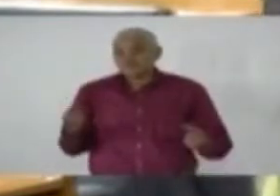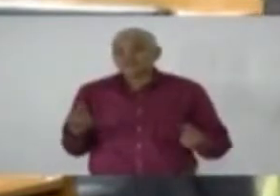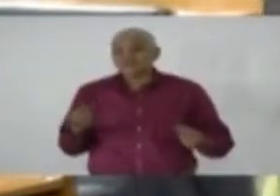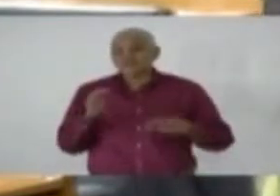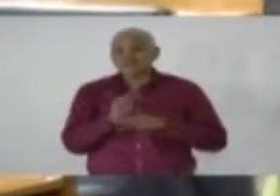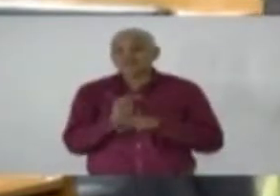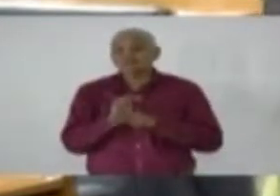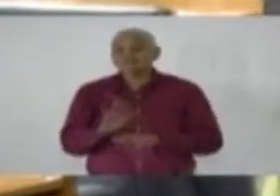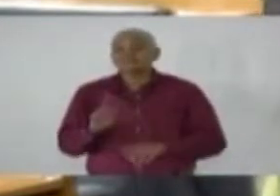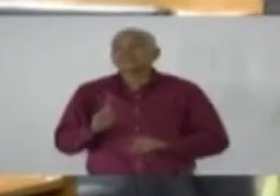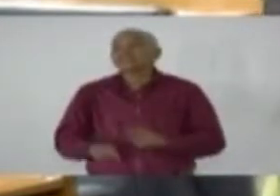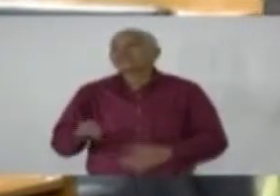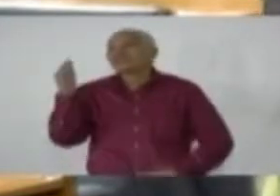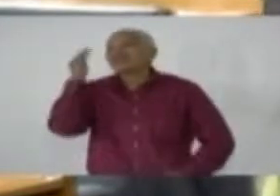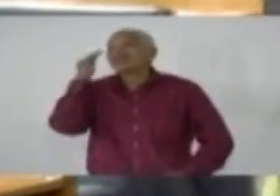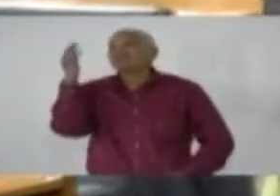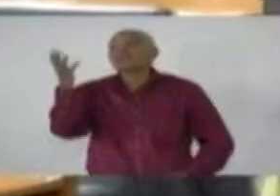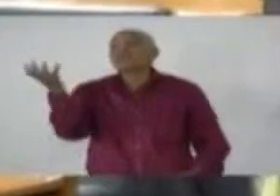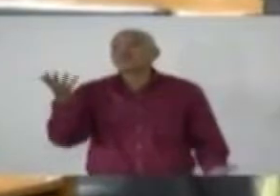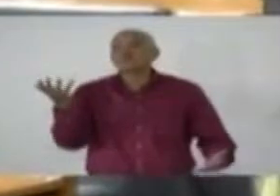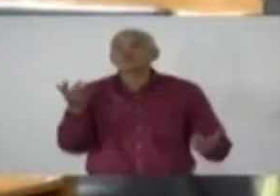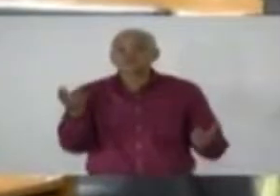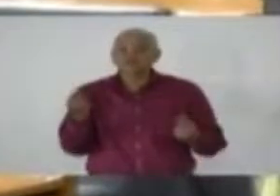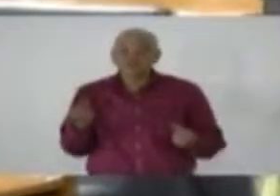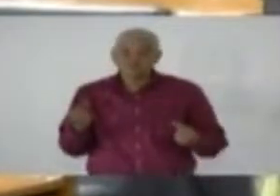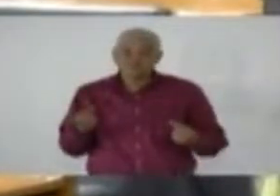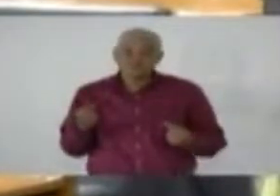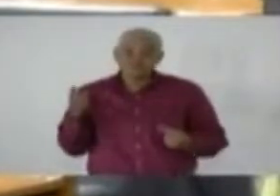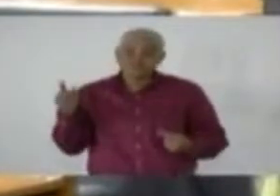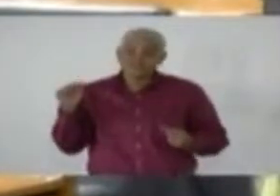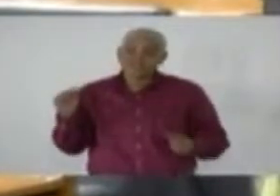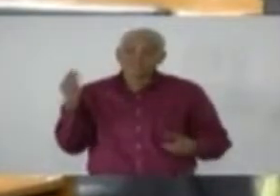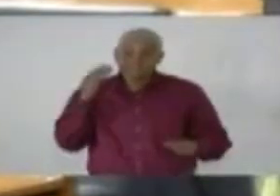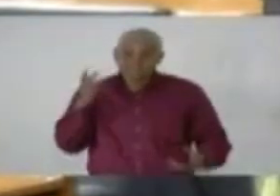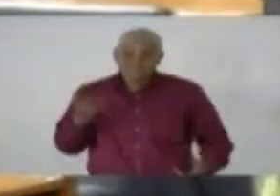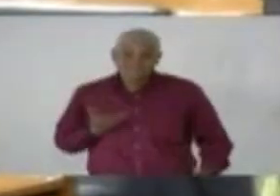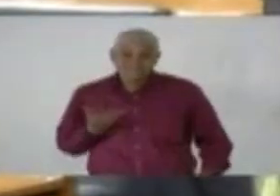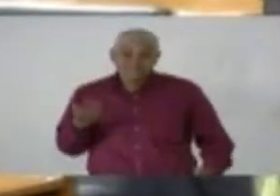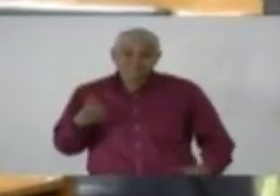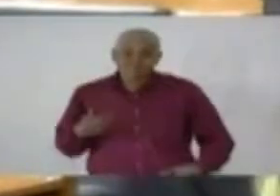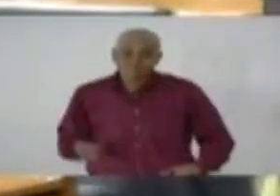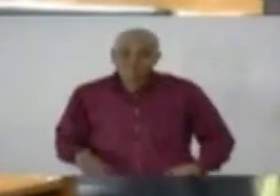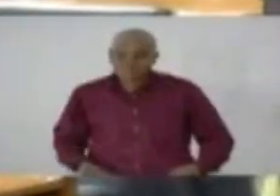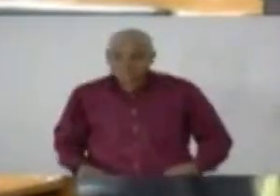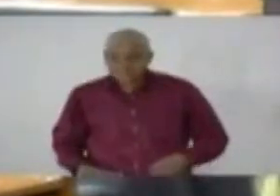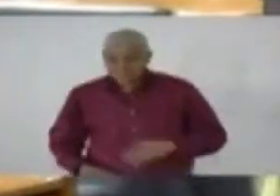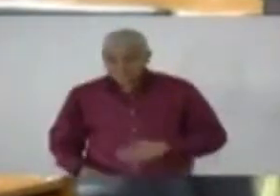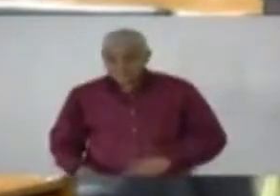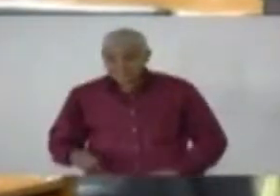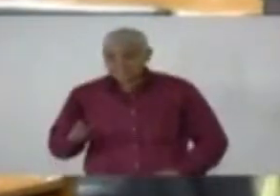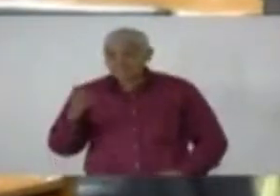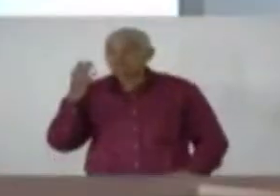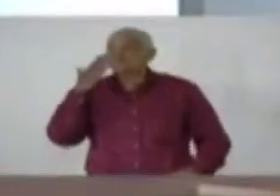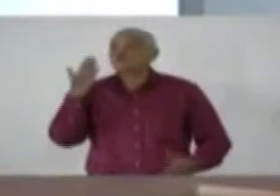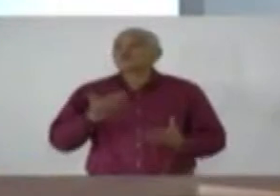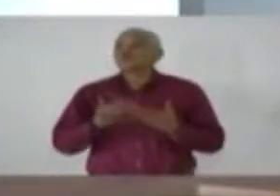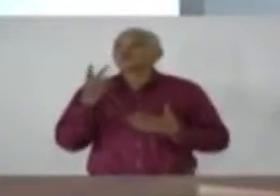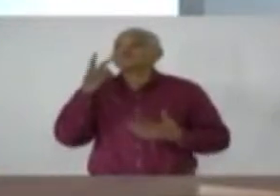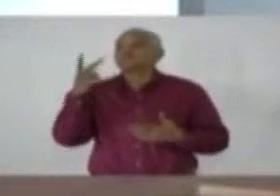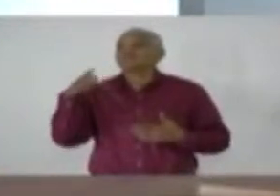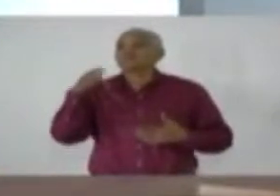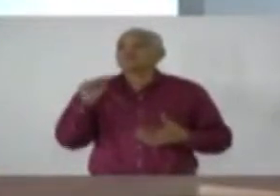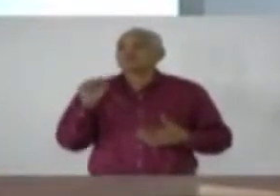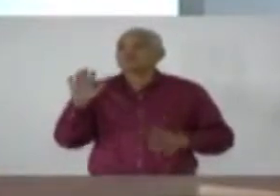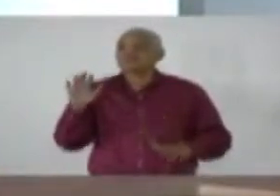can't tell her. The minister can't tell her what to do, that she's here. I'm very pleased to see you, PS,